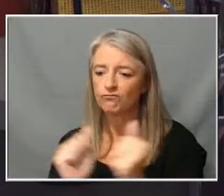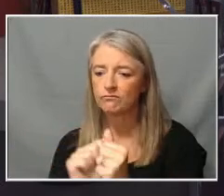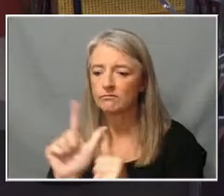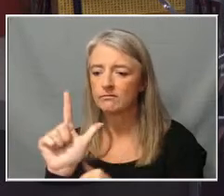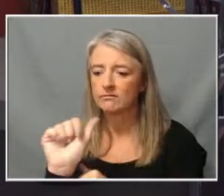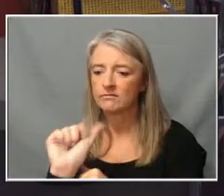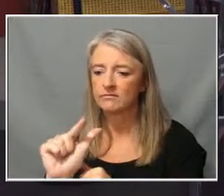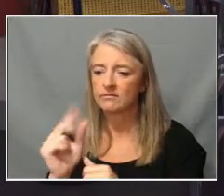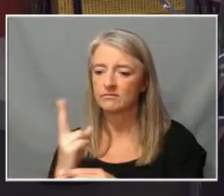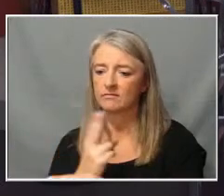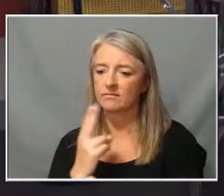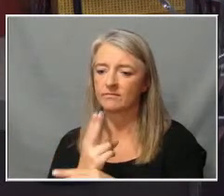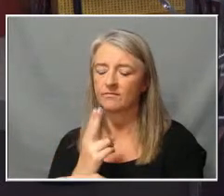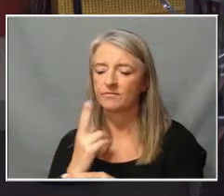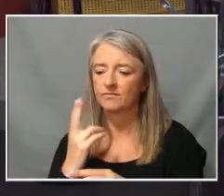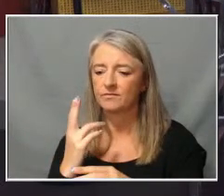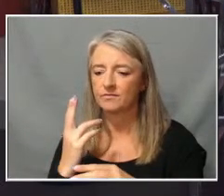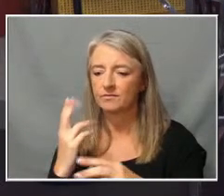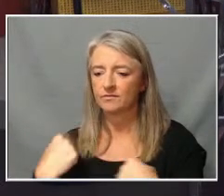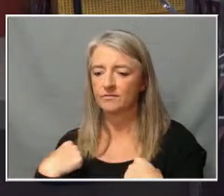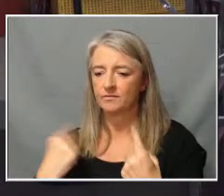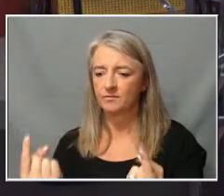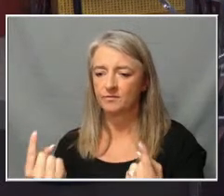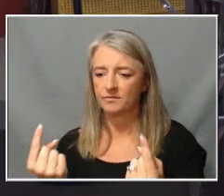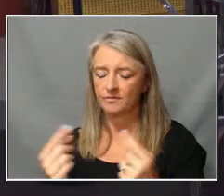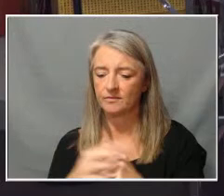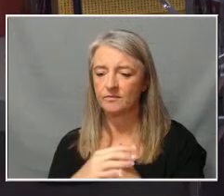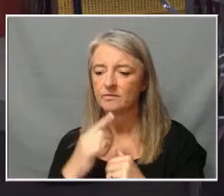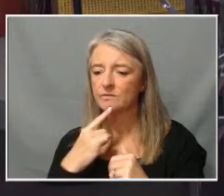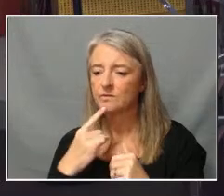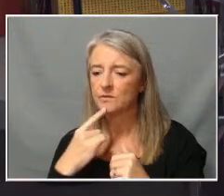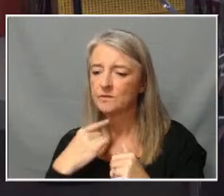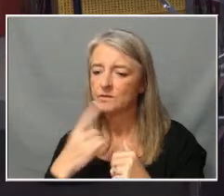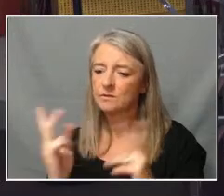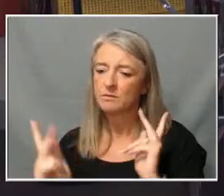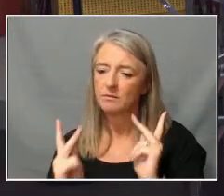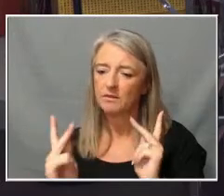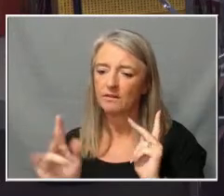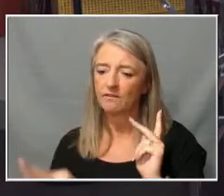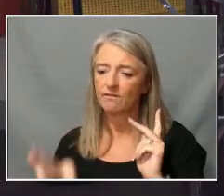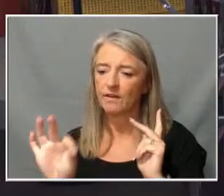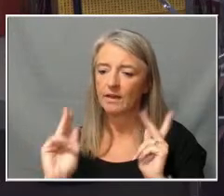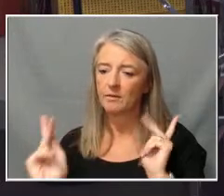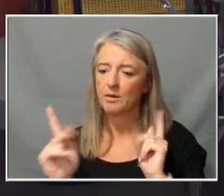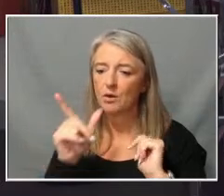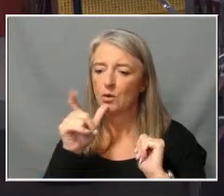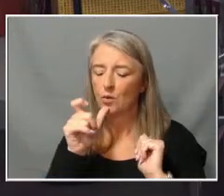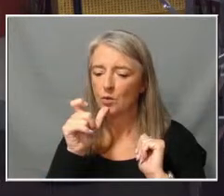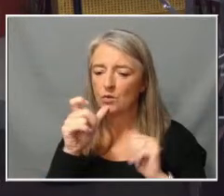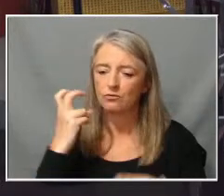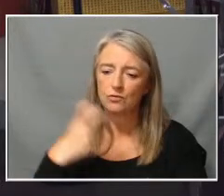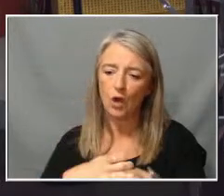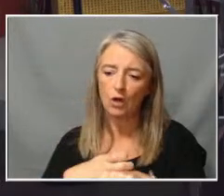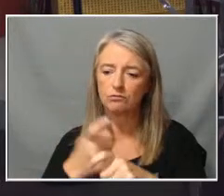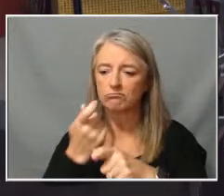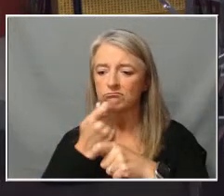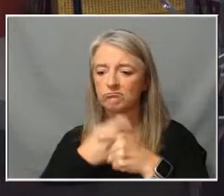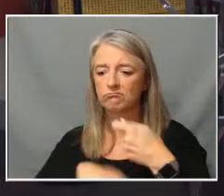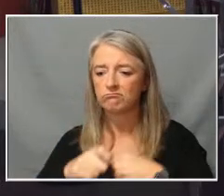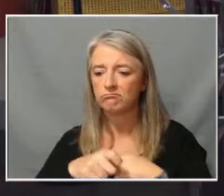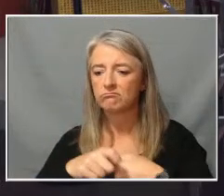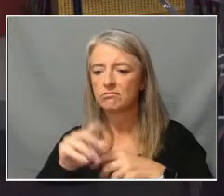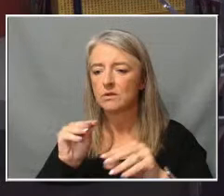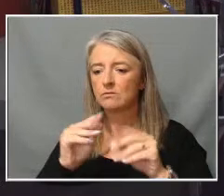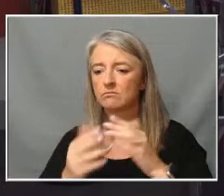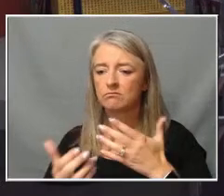clearly outgrown. What do you say to people, though, do you find people like that who, it's hard to move up and